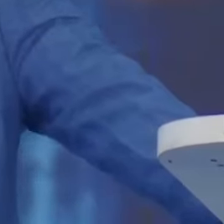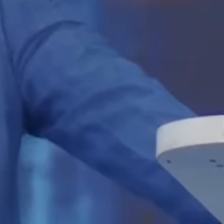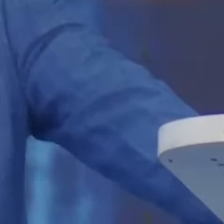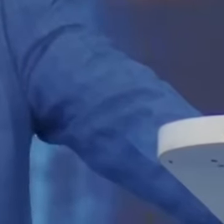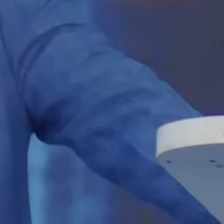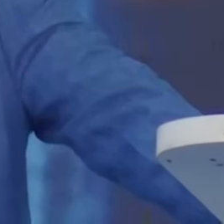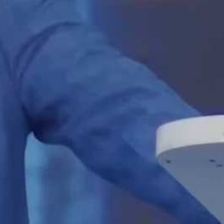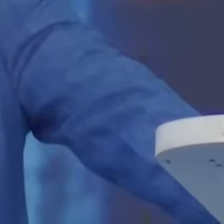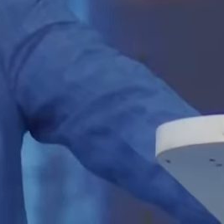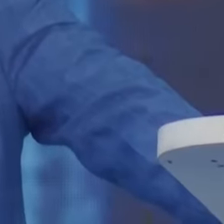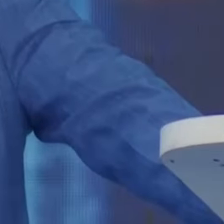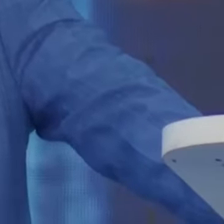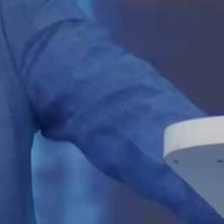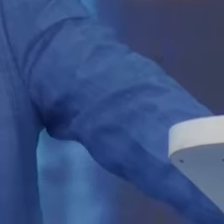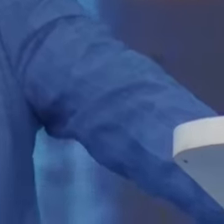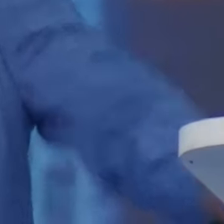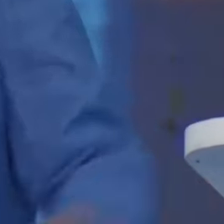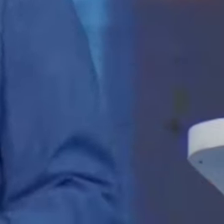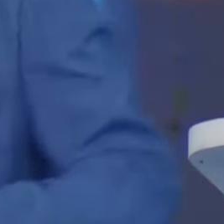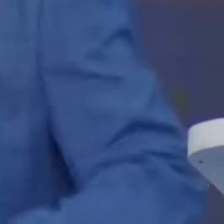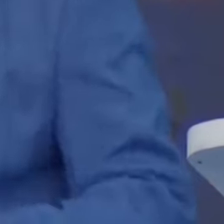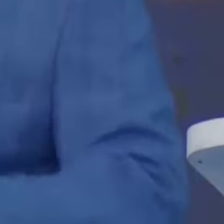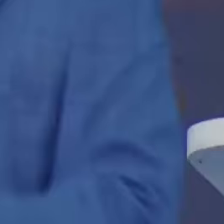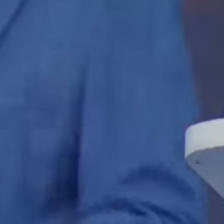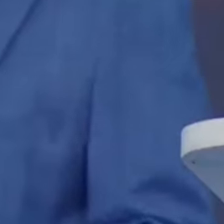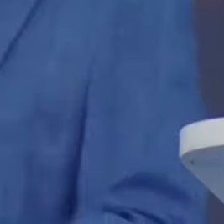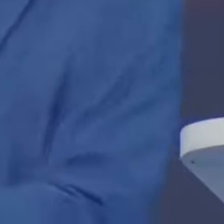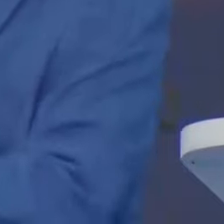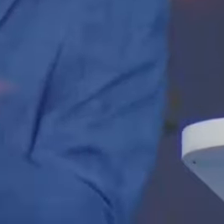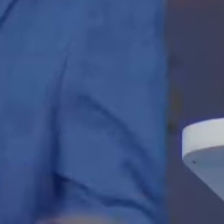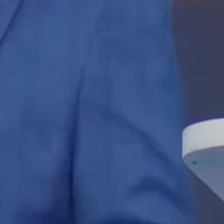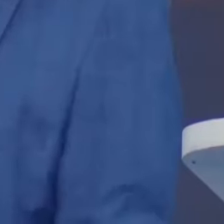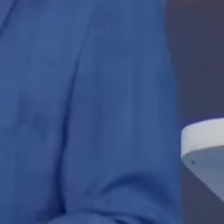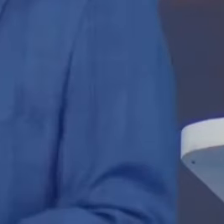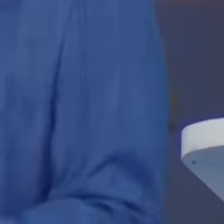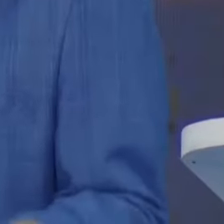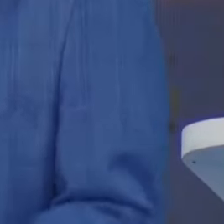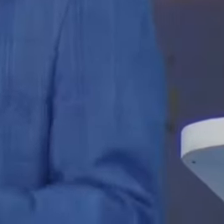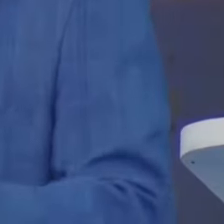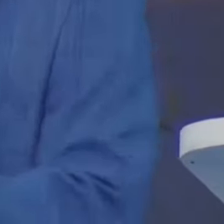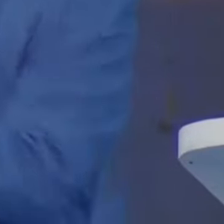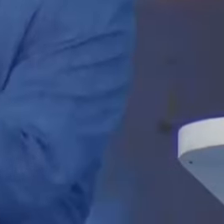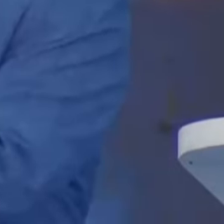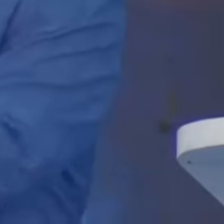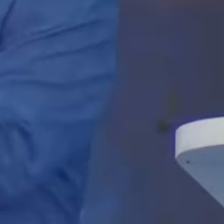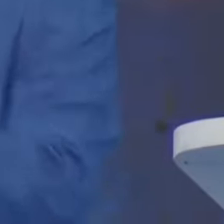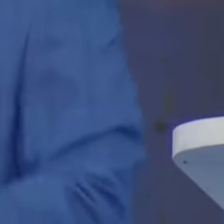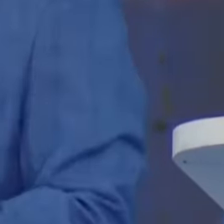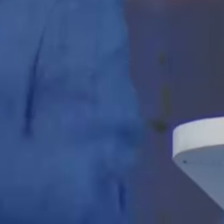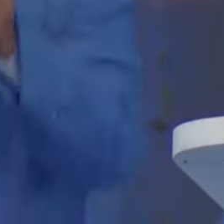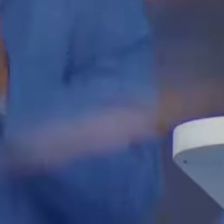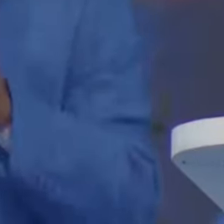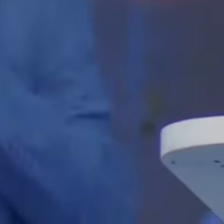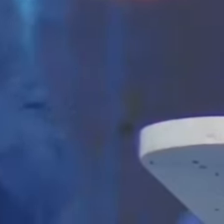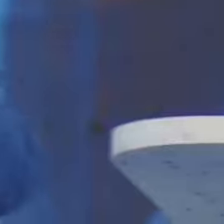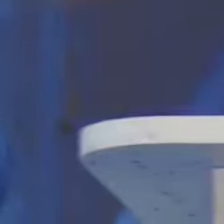them, because birds of the same feather walk together. You are not like them, they are not like you, so you cannot